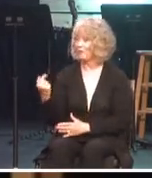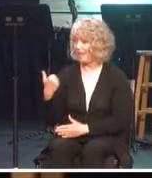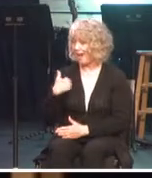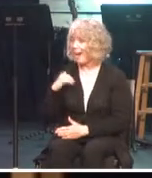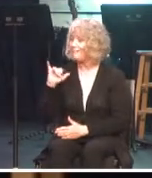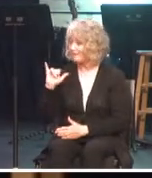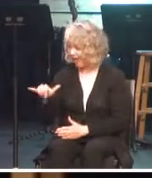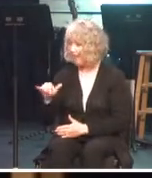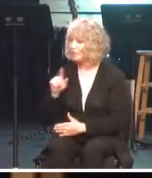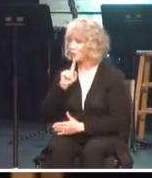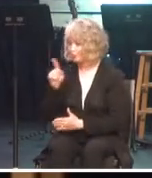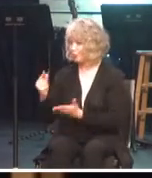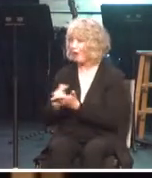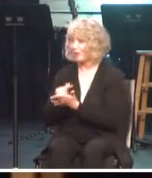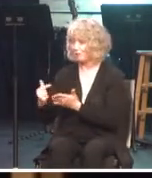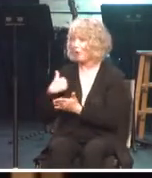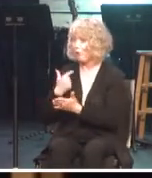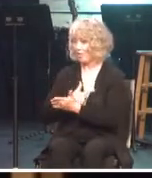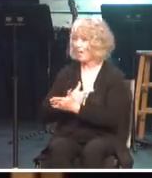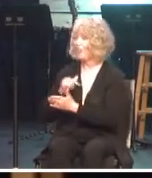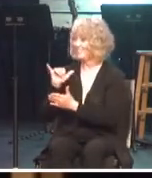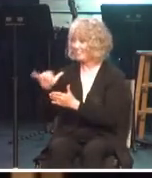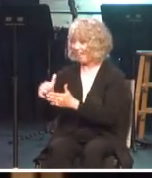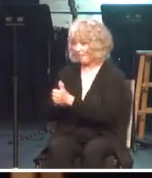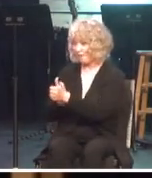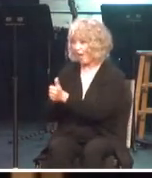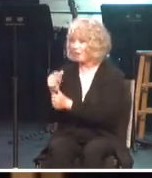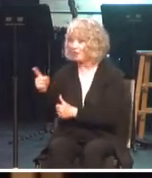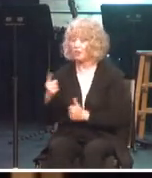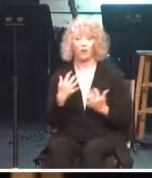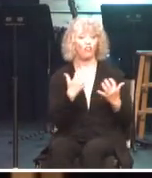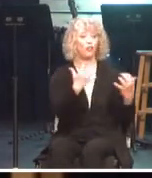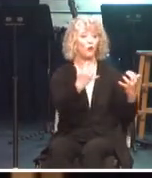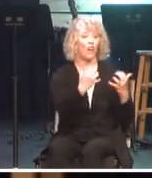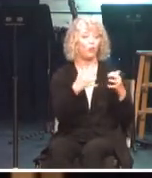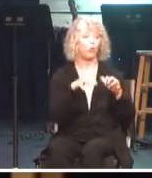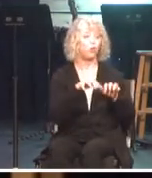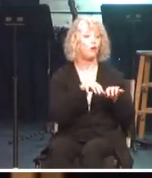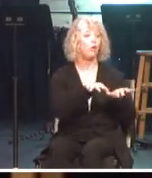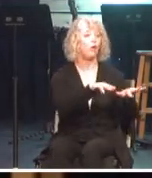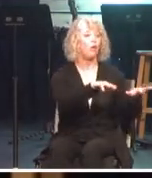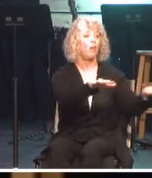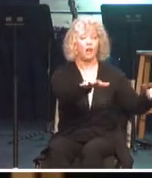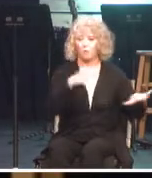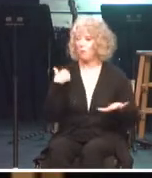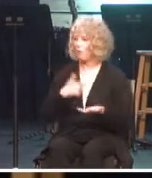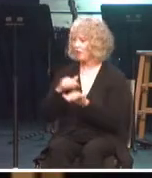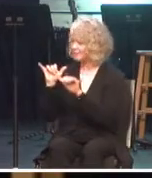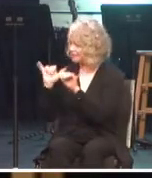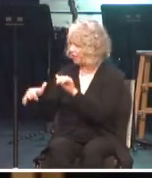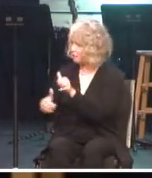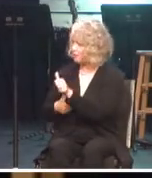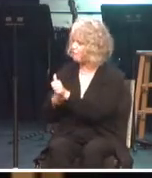so we're staying with you, Jesus. The crowd is leaving, but we're staying with you. We're